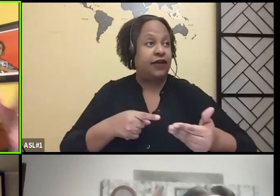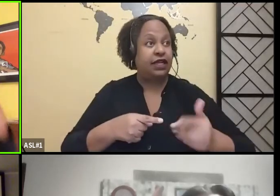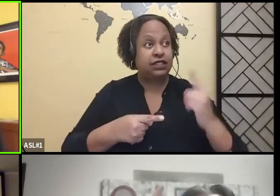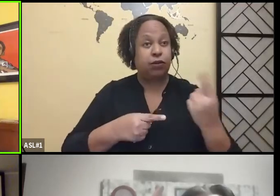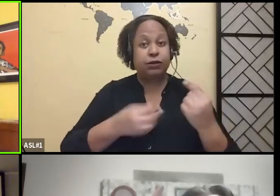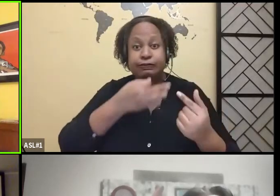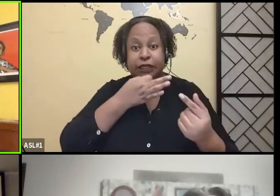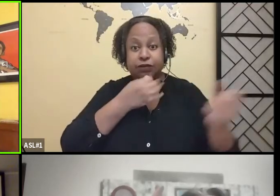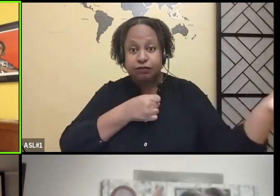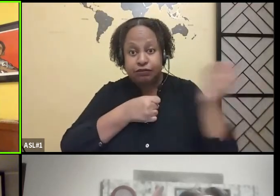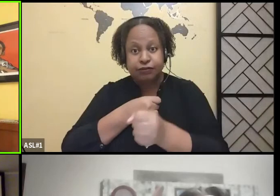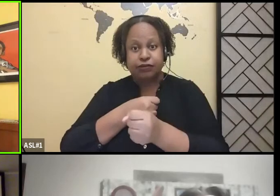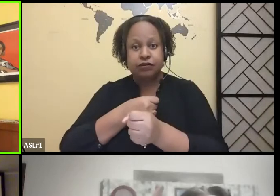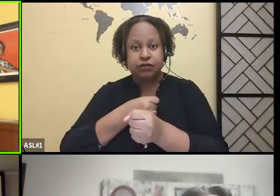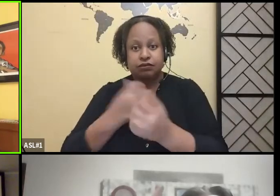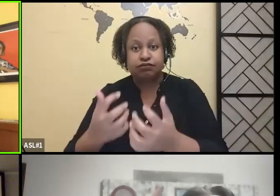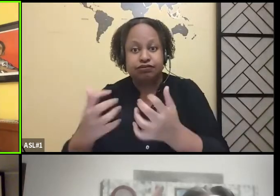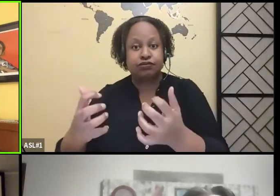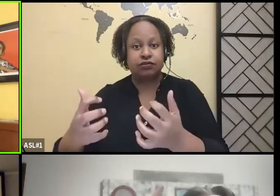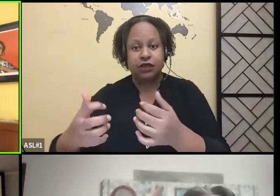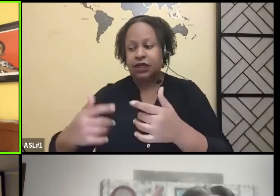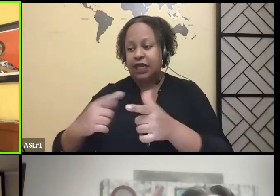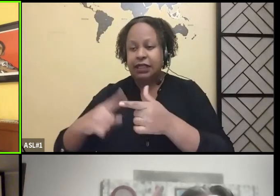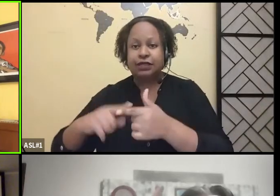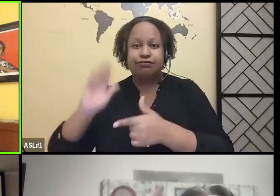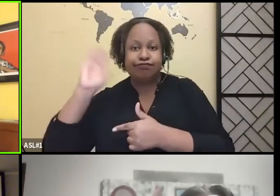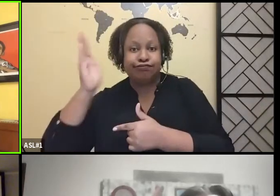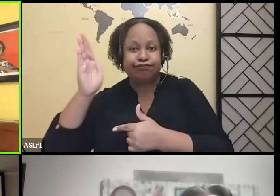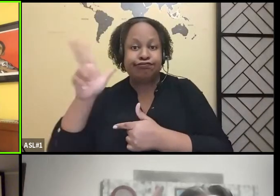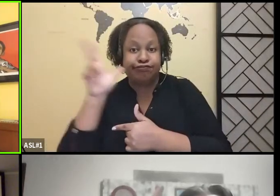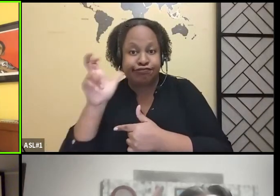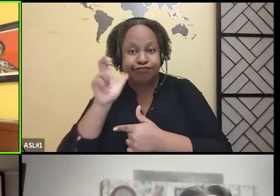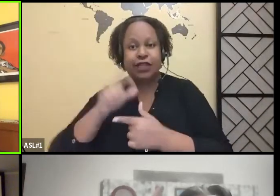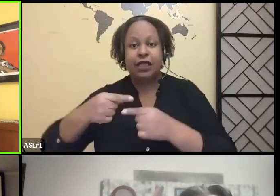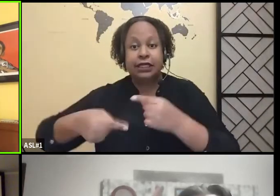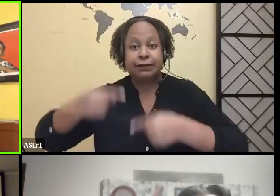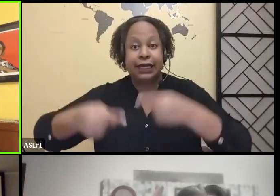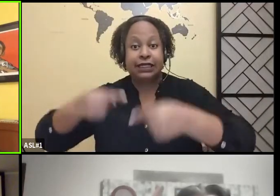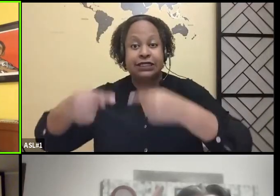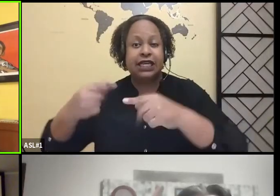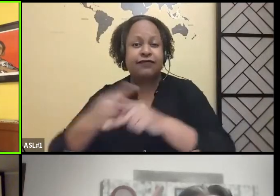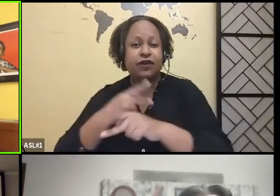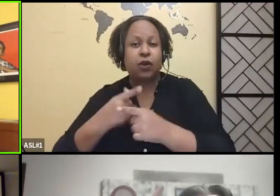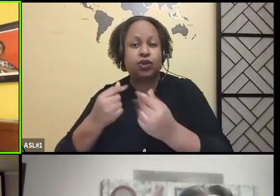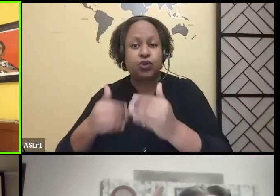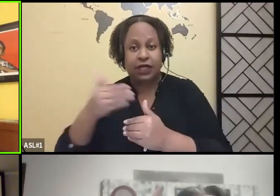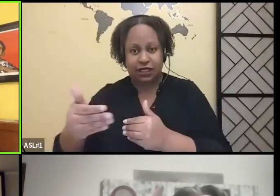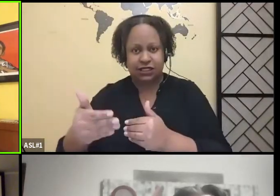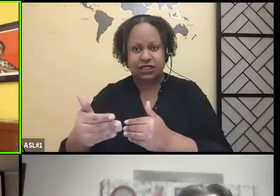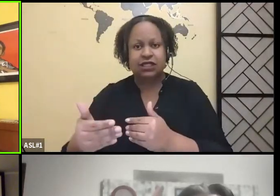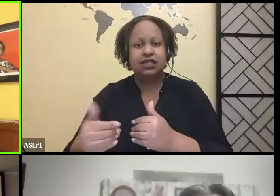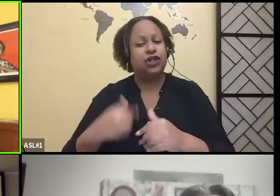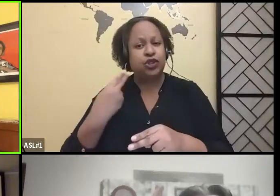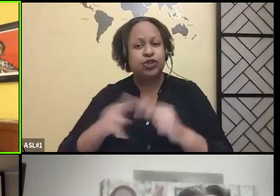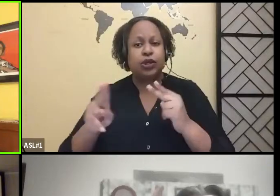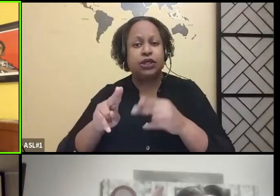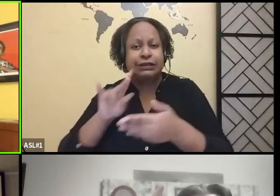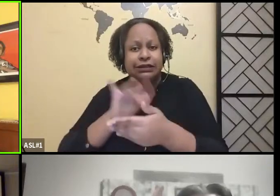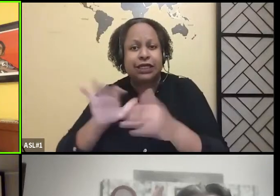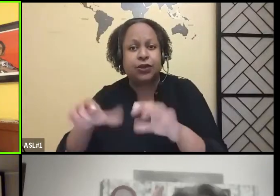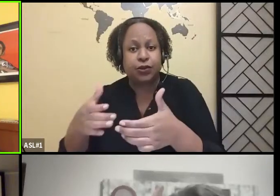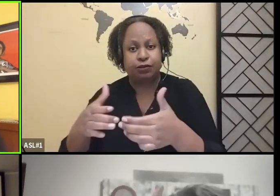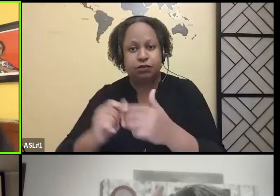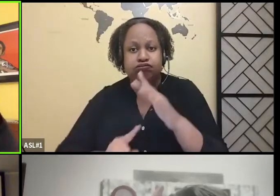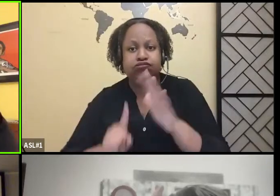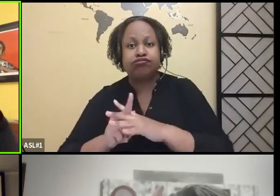debate and then figure out what to do next. And I think these pop-ups are happening all over the place and they're fantastic. They are not